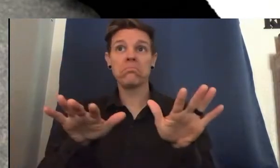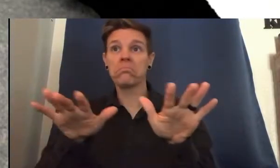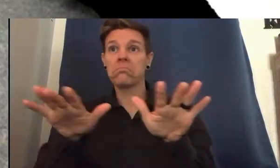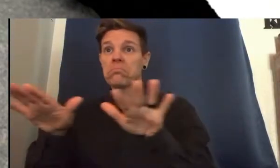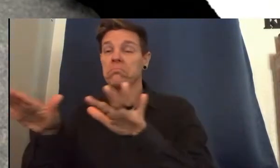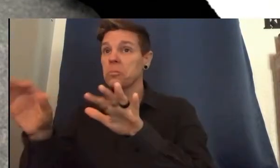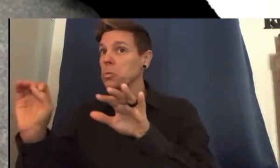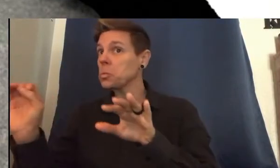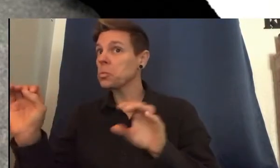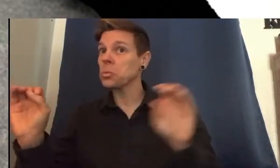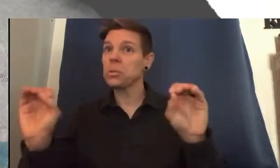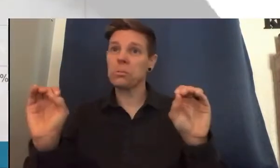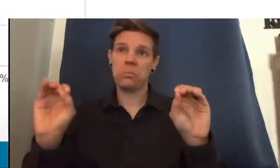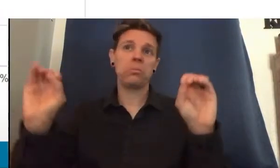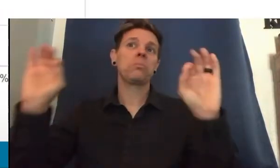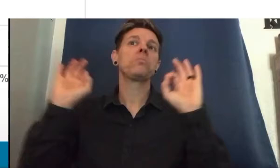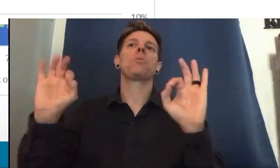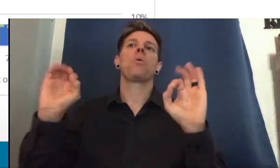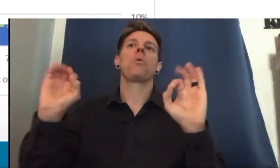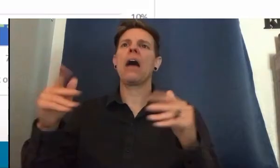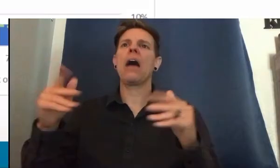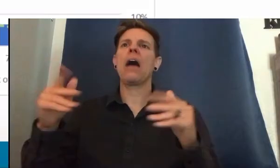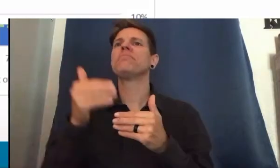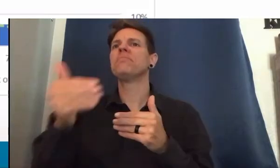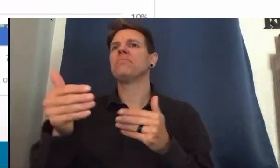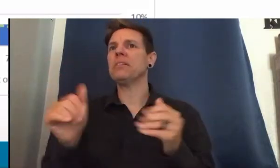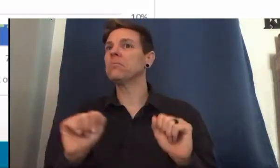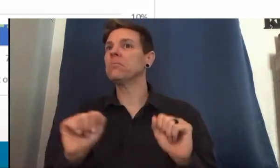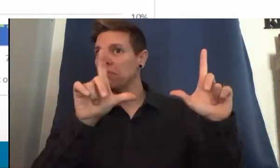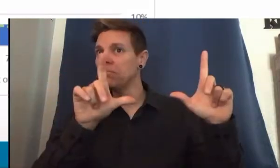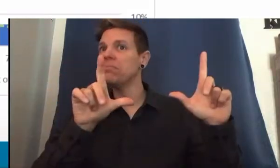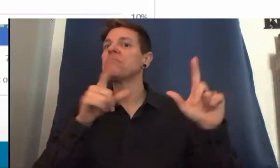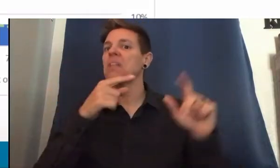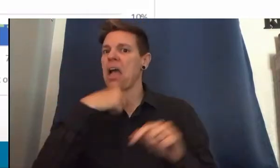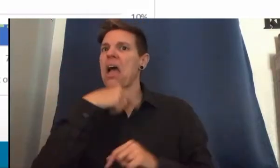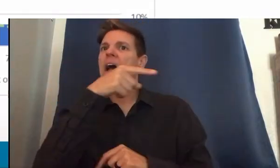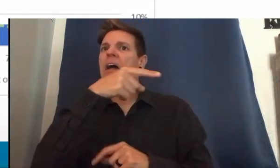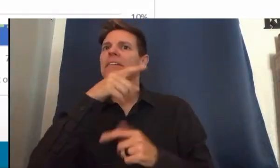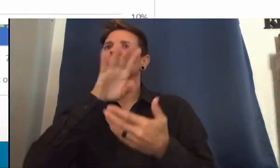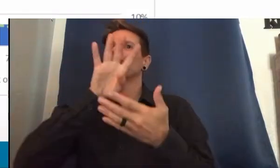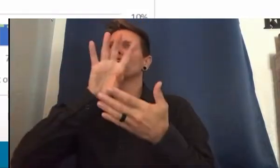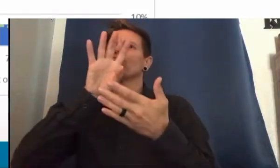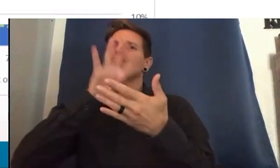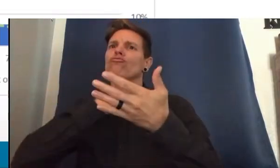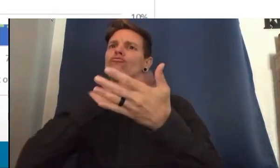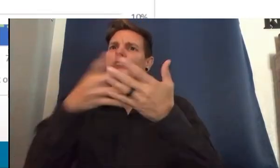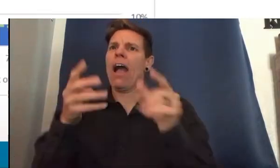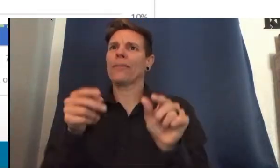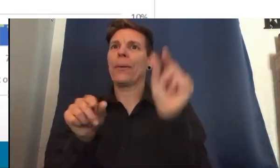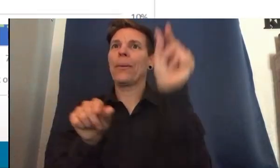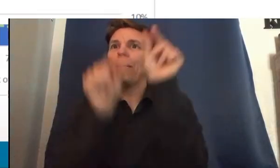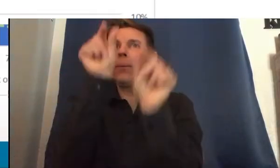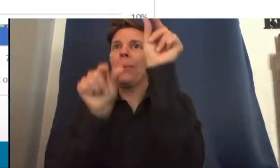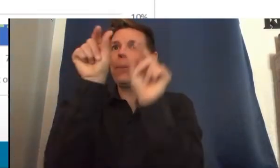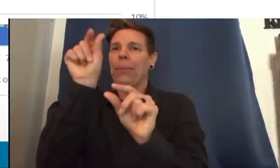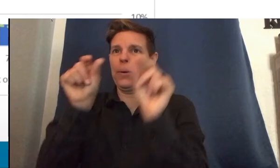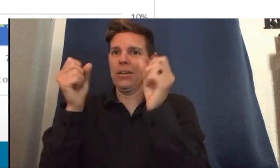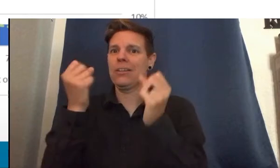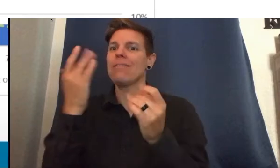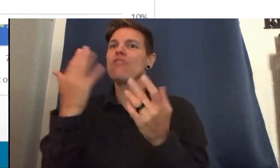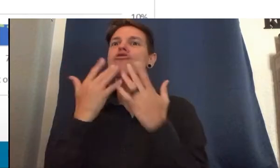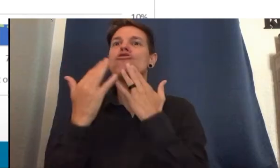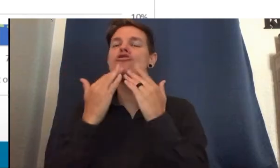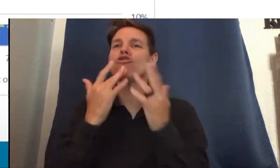Stephen, what else have you got? Let's move to the demographic slide. So again, this is a data-rich slide, and I'll let it just sit on the screen. And Dr. Johnson, if